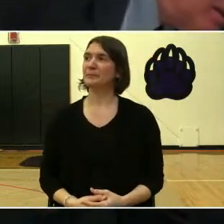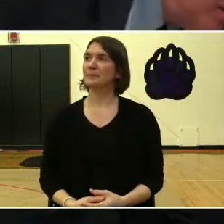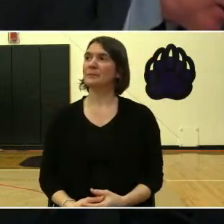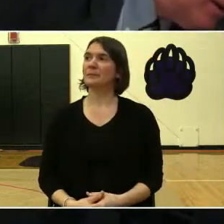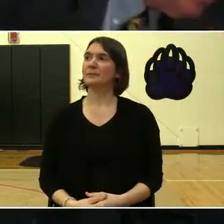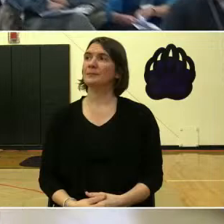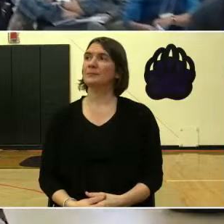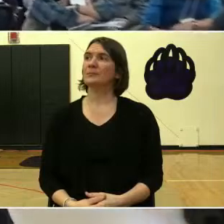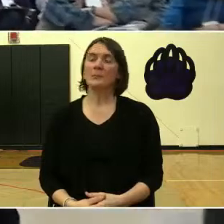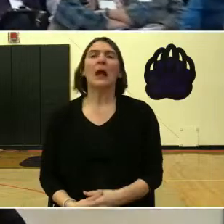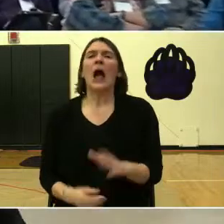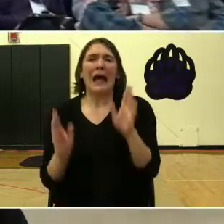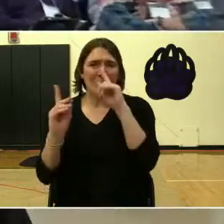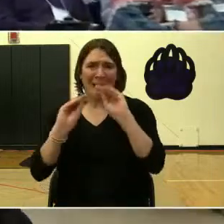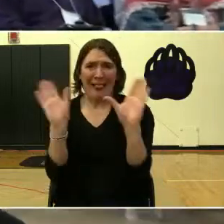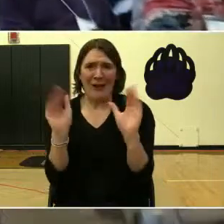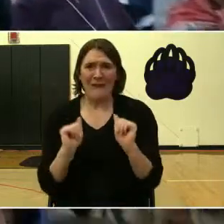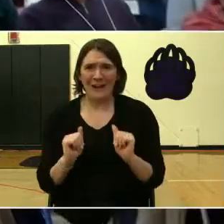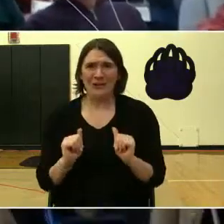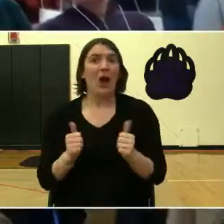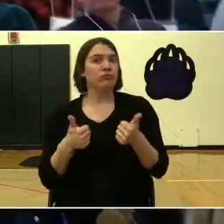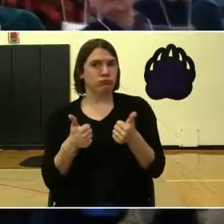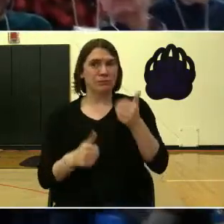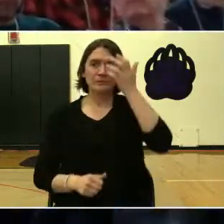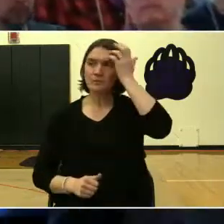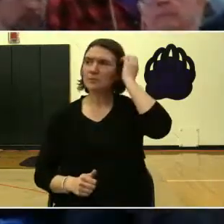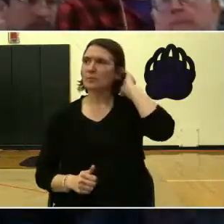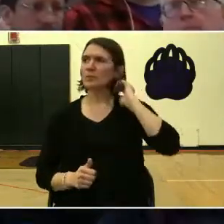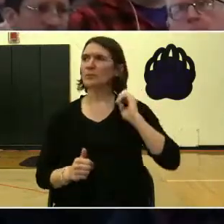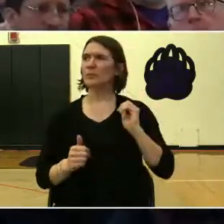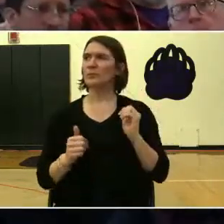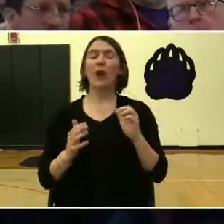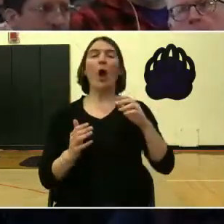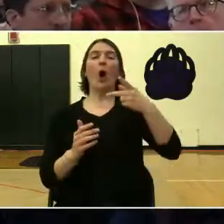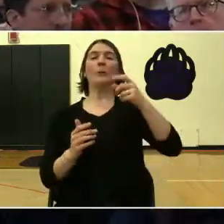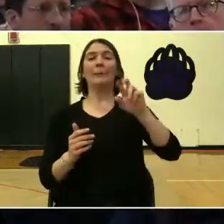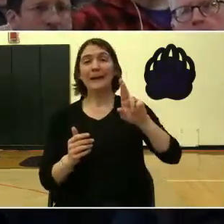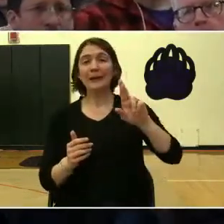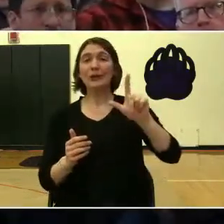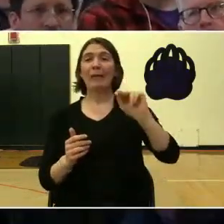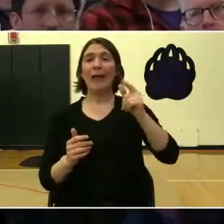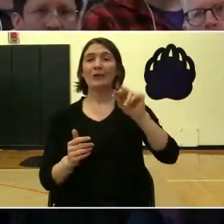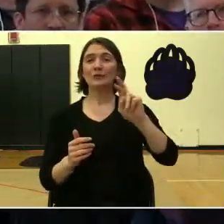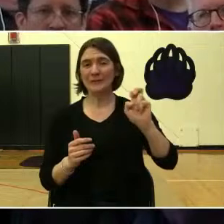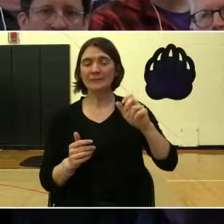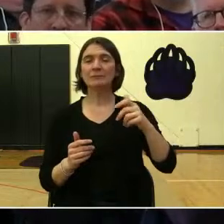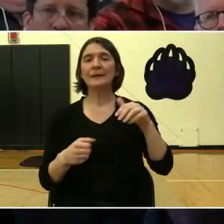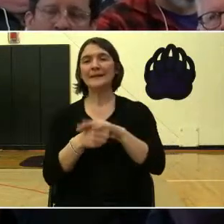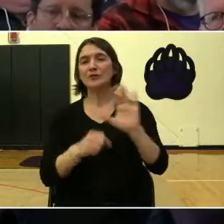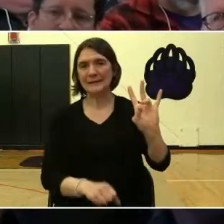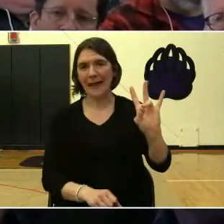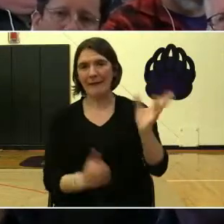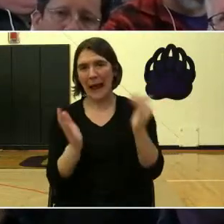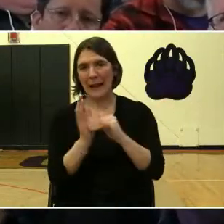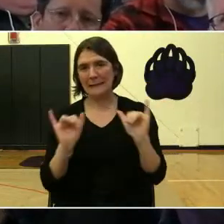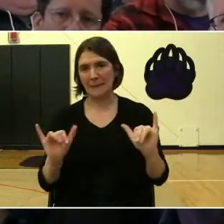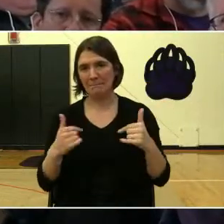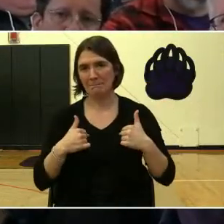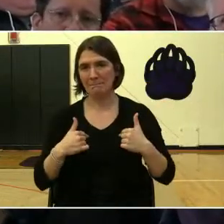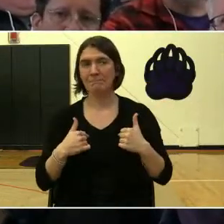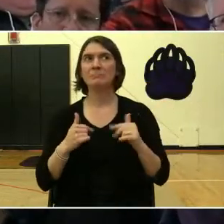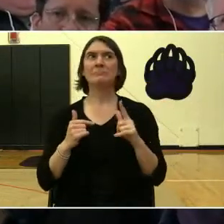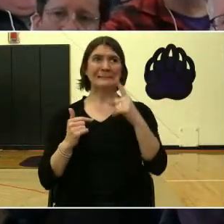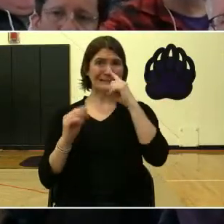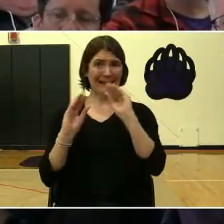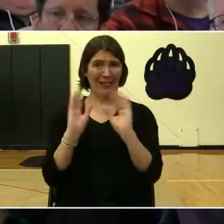continue just clarification um I believe that oh Pierre Landry um district 7 uh just for